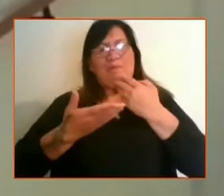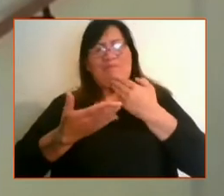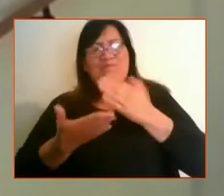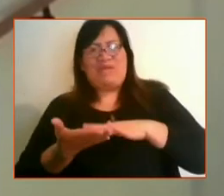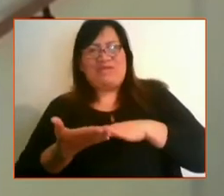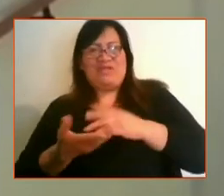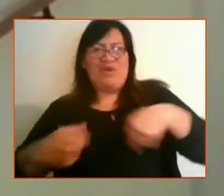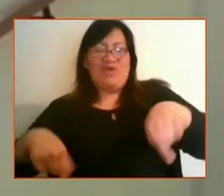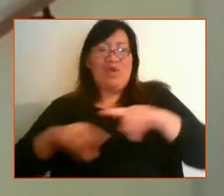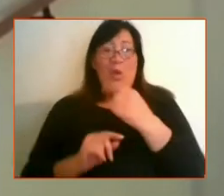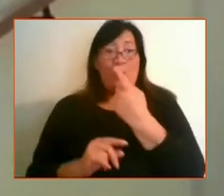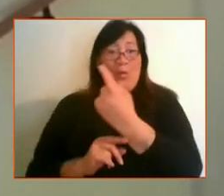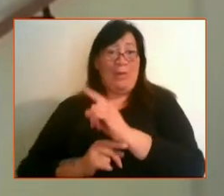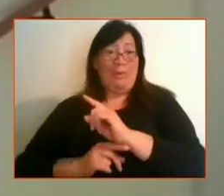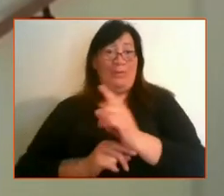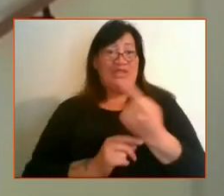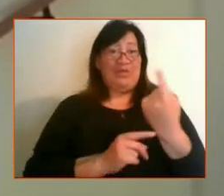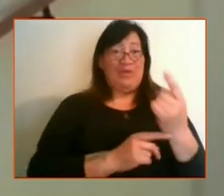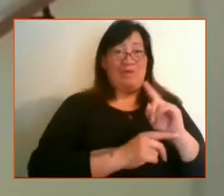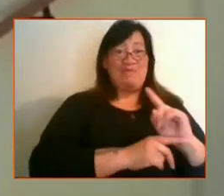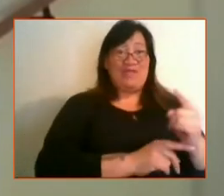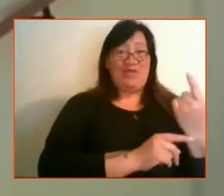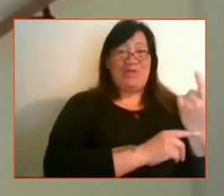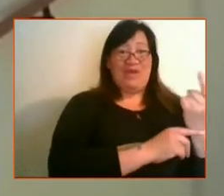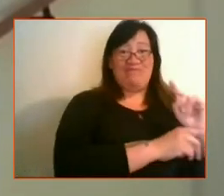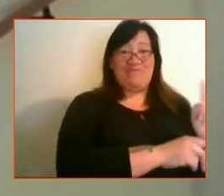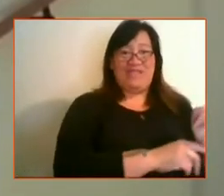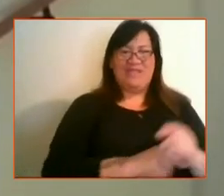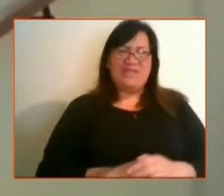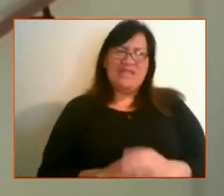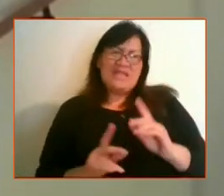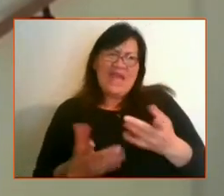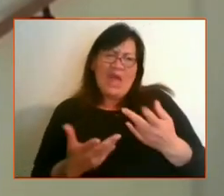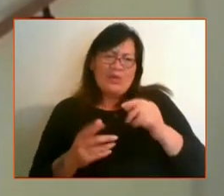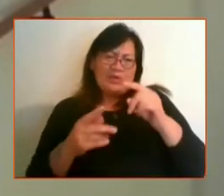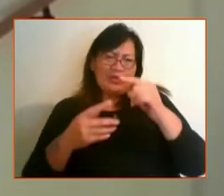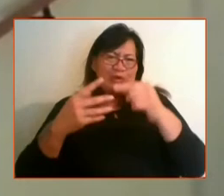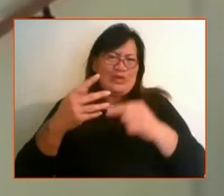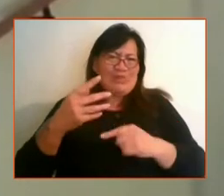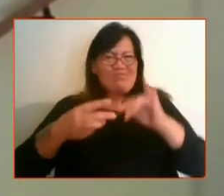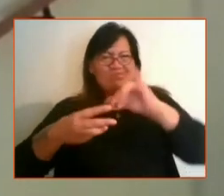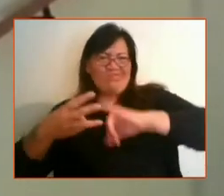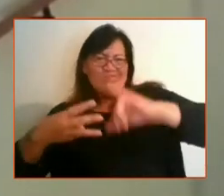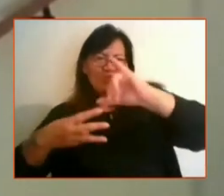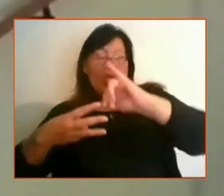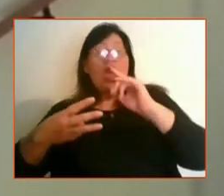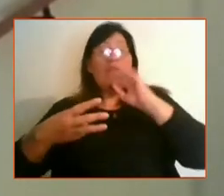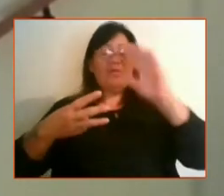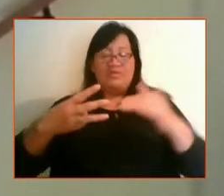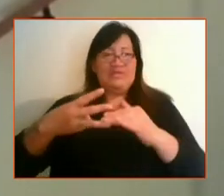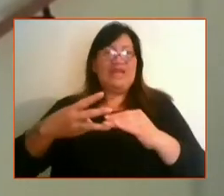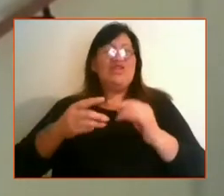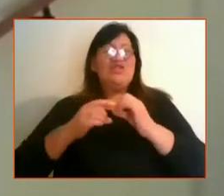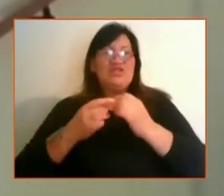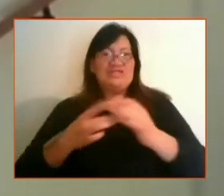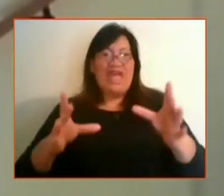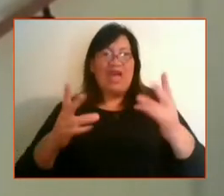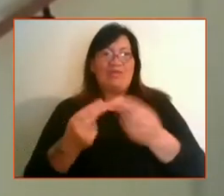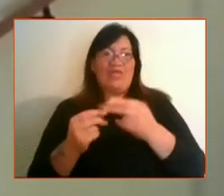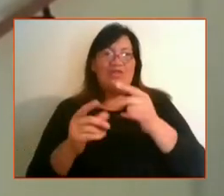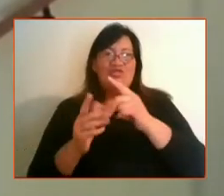a minute each to do it. What order do we go in before? We'll do it in reverse order. So let's start with Jonathan Young. You've got